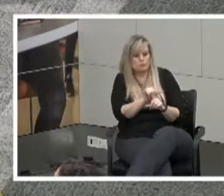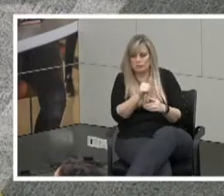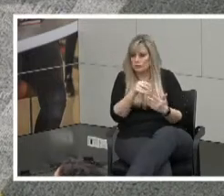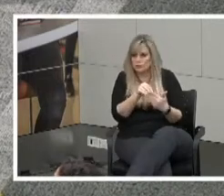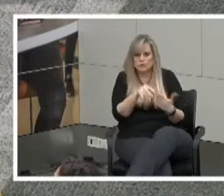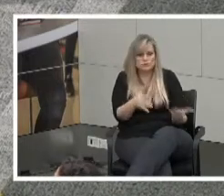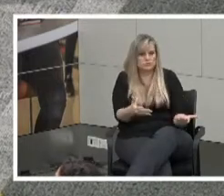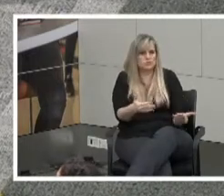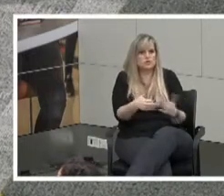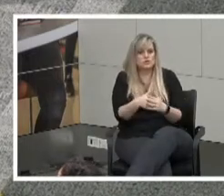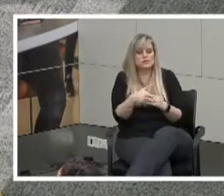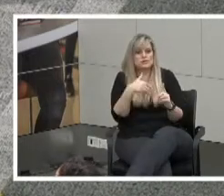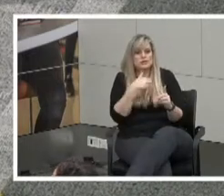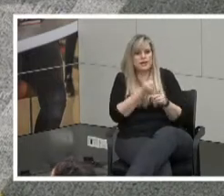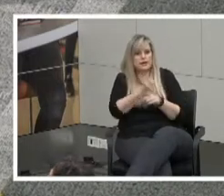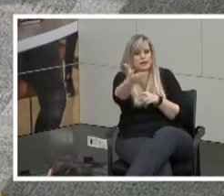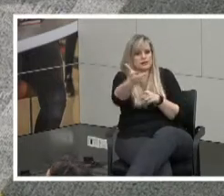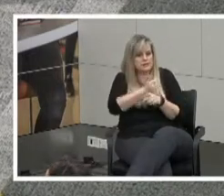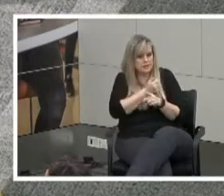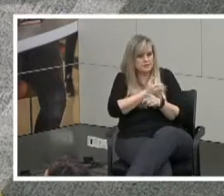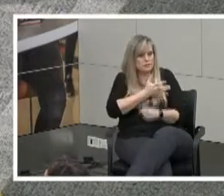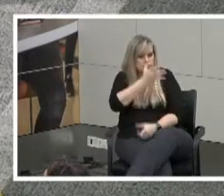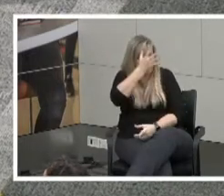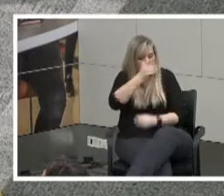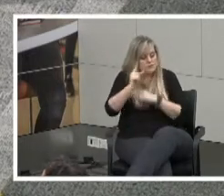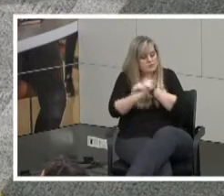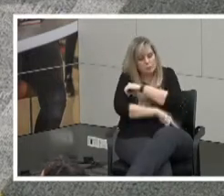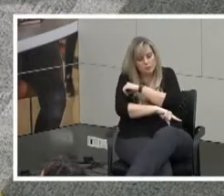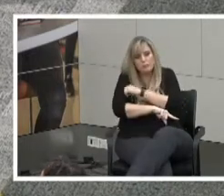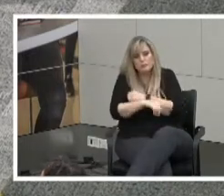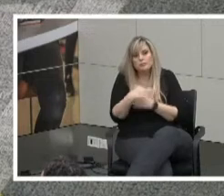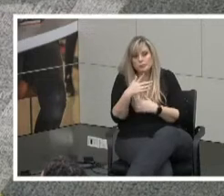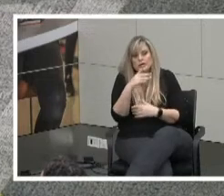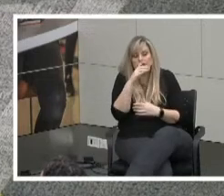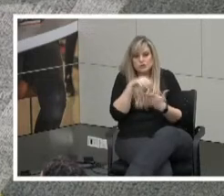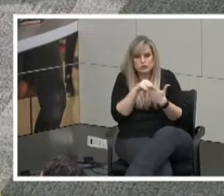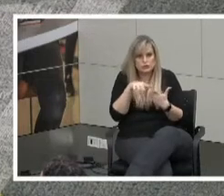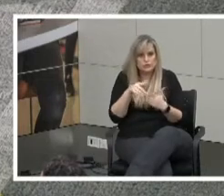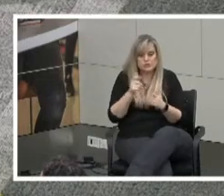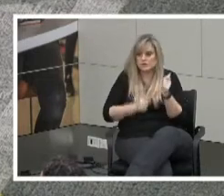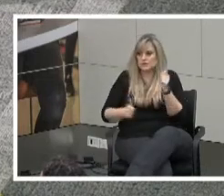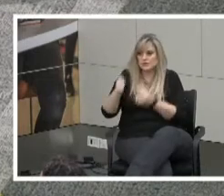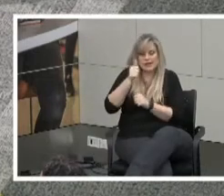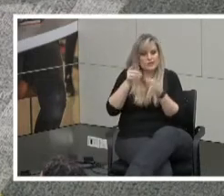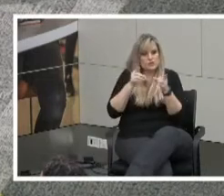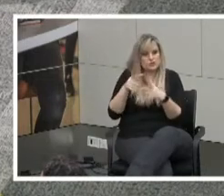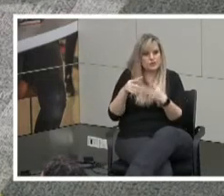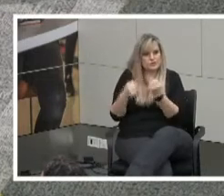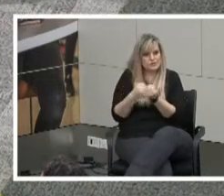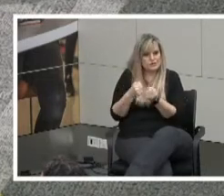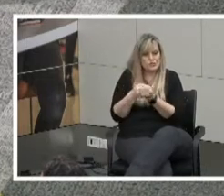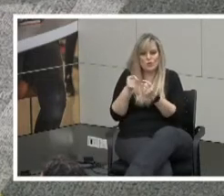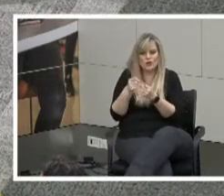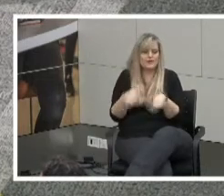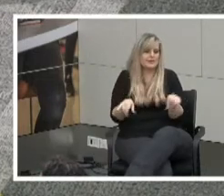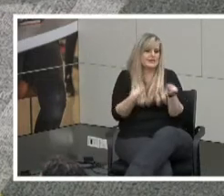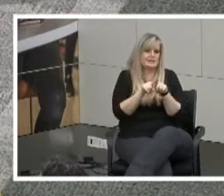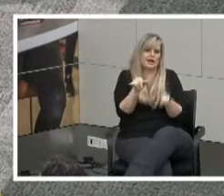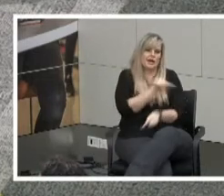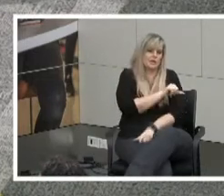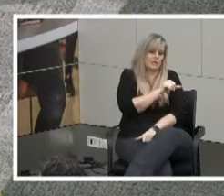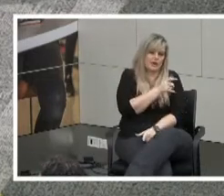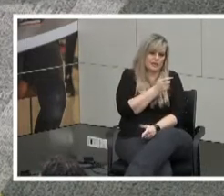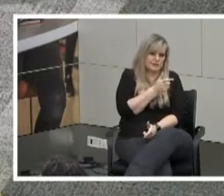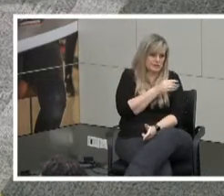students they Gaslight parents and punish students the executive director of support is as biased as the administration she is